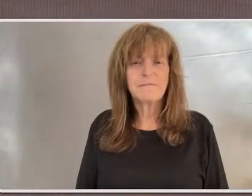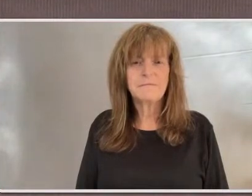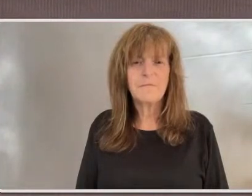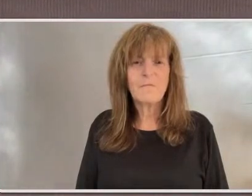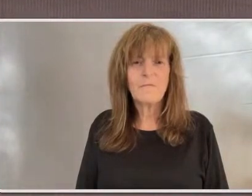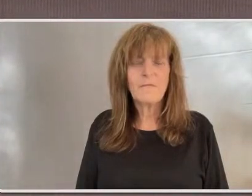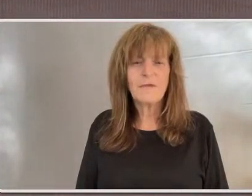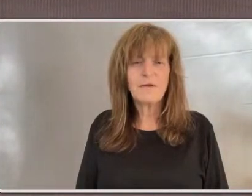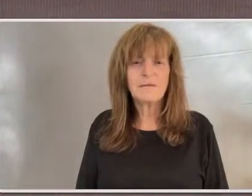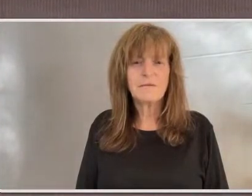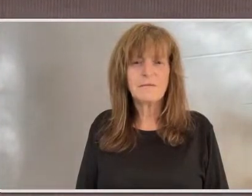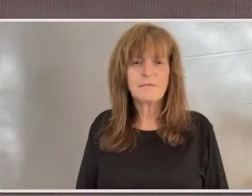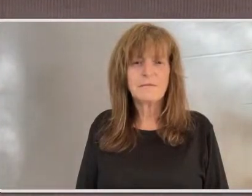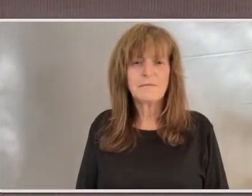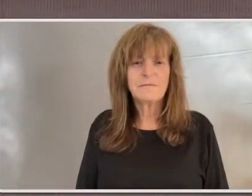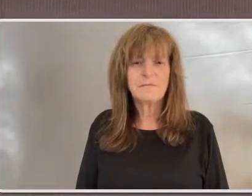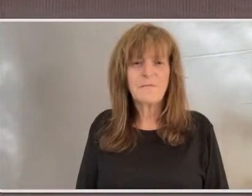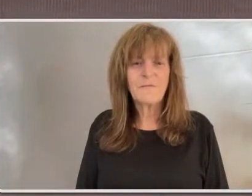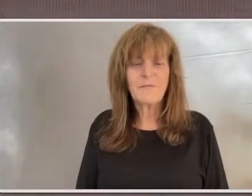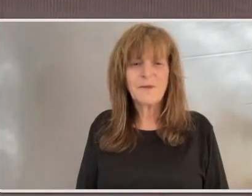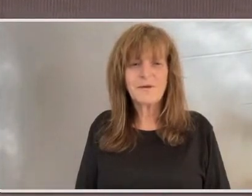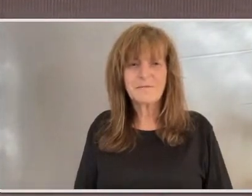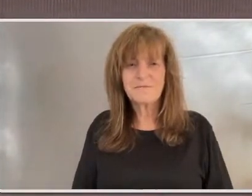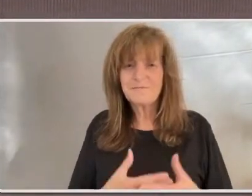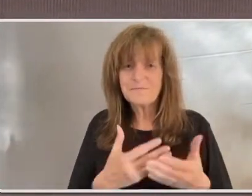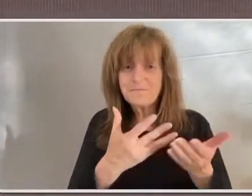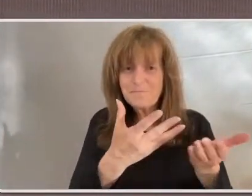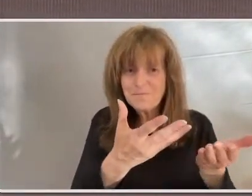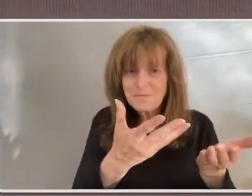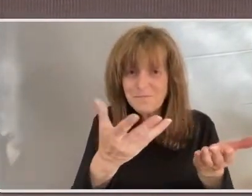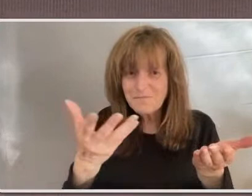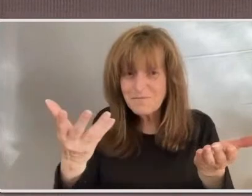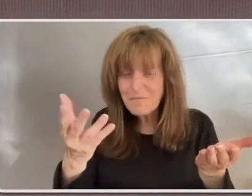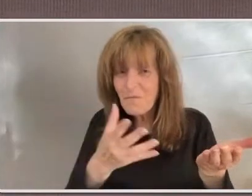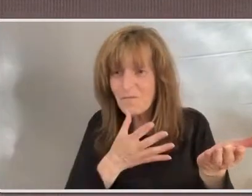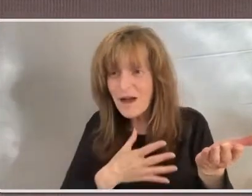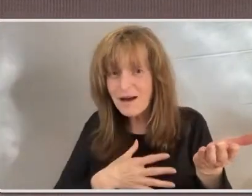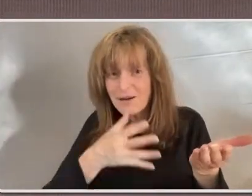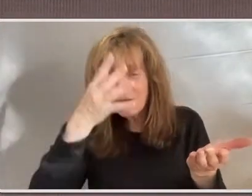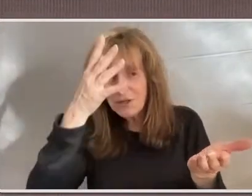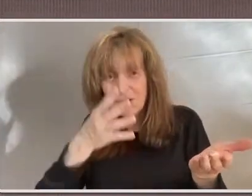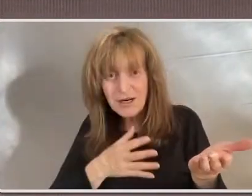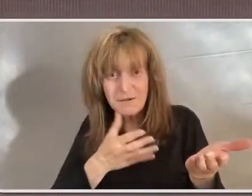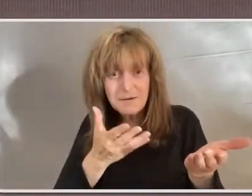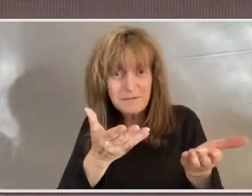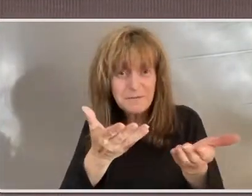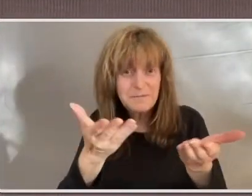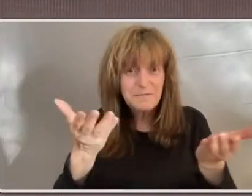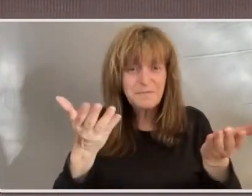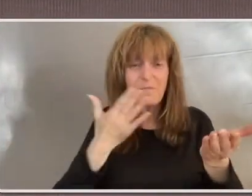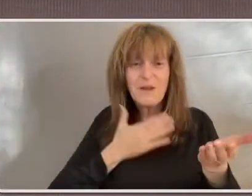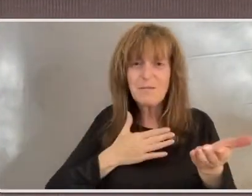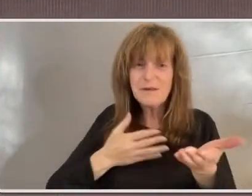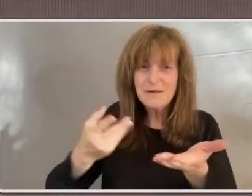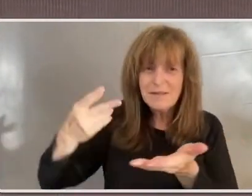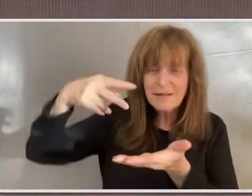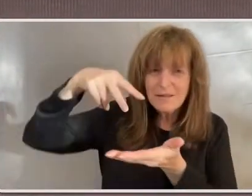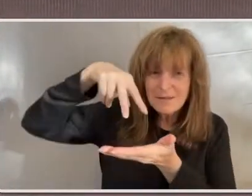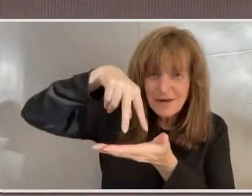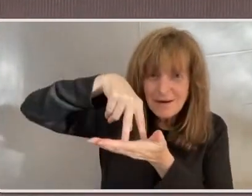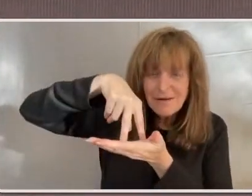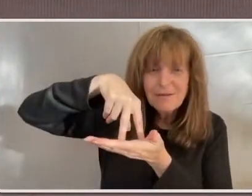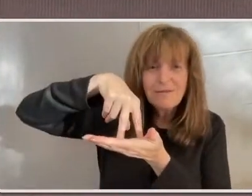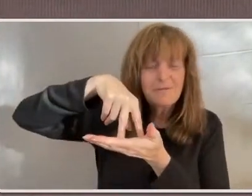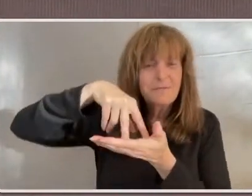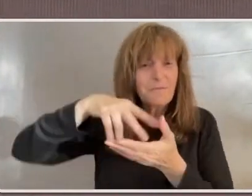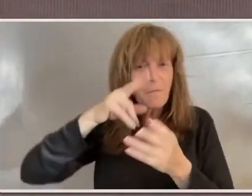Ladies and gentlemen, if you're not already, please stand for the arrival of Her Honour, the Lieutenant Governor of Ontario,